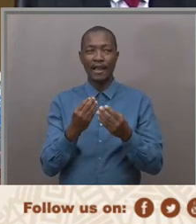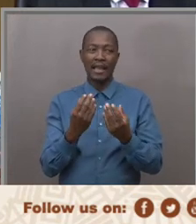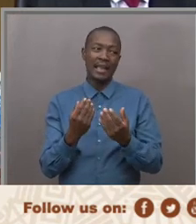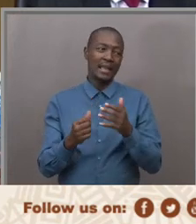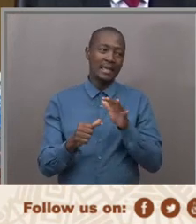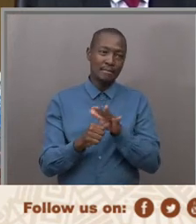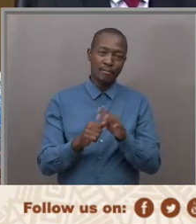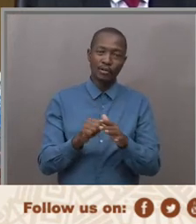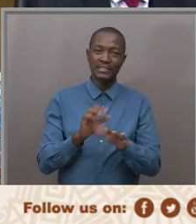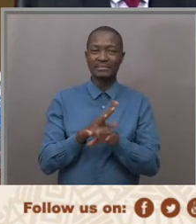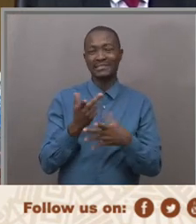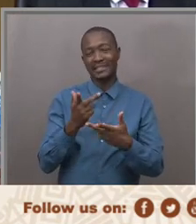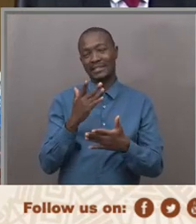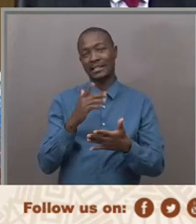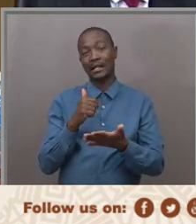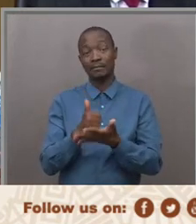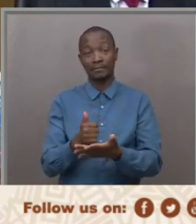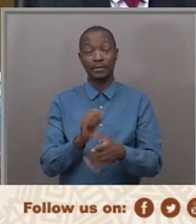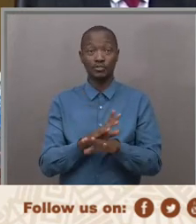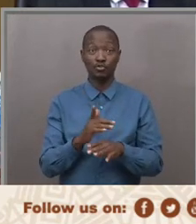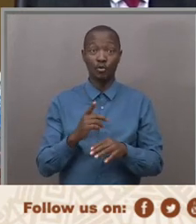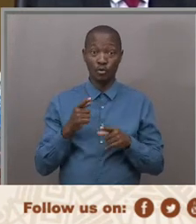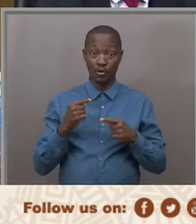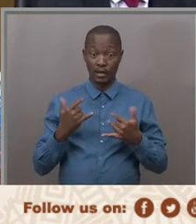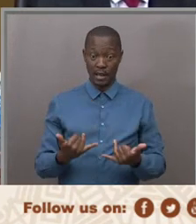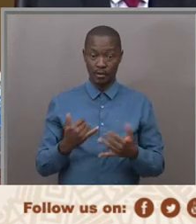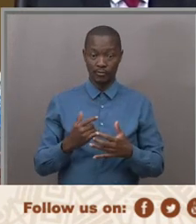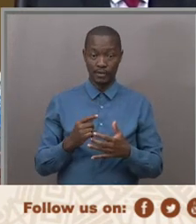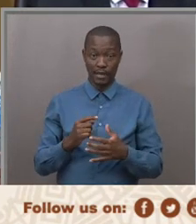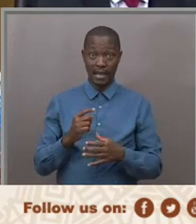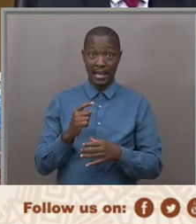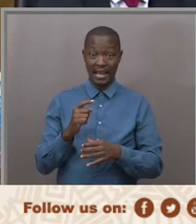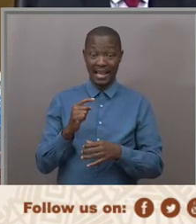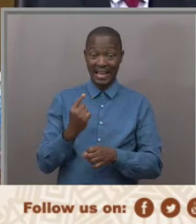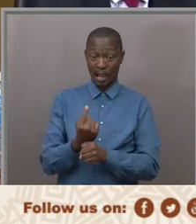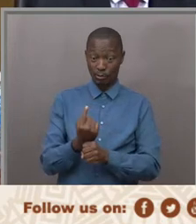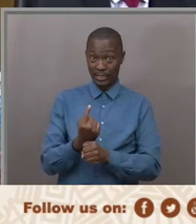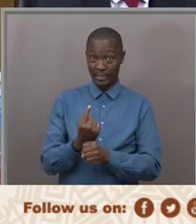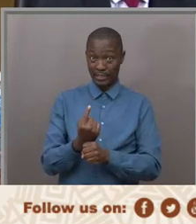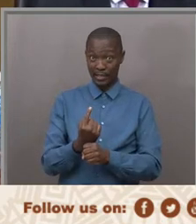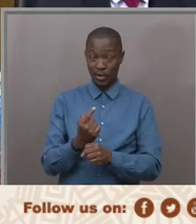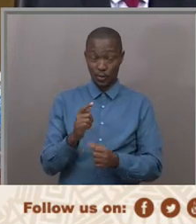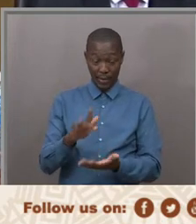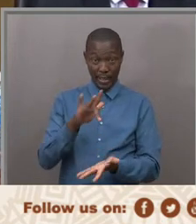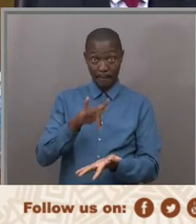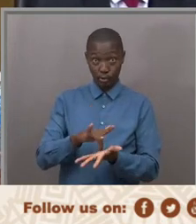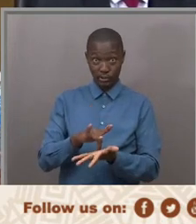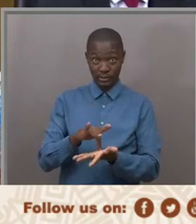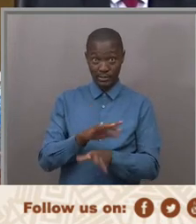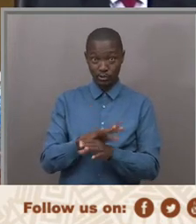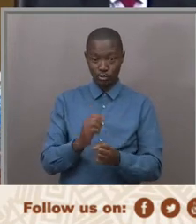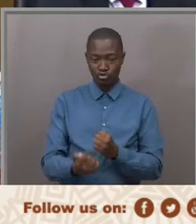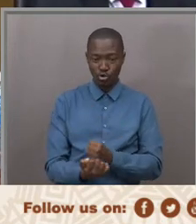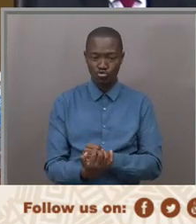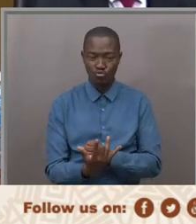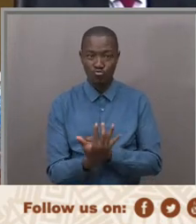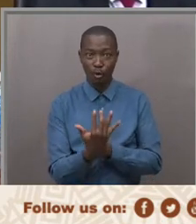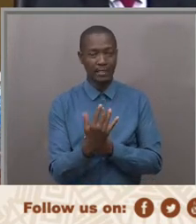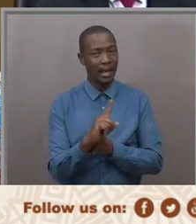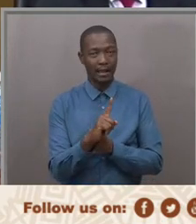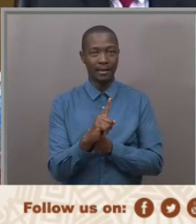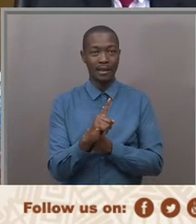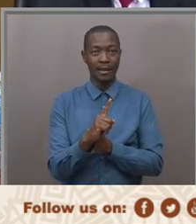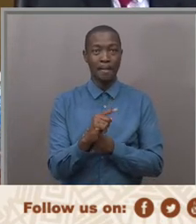properties that help. So we are positioning Gauteng, not so much to grow it, but to process it.